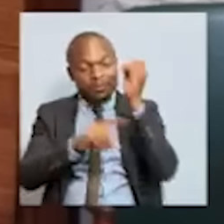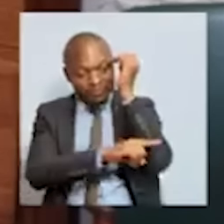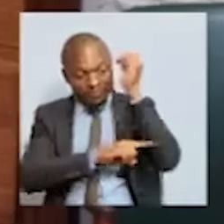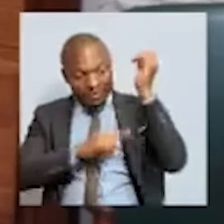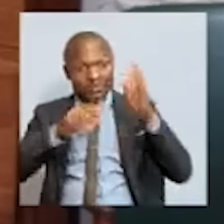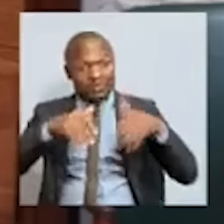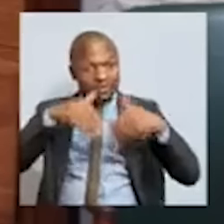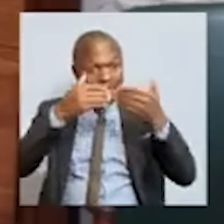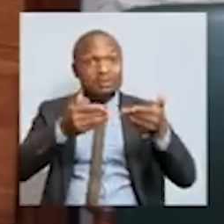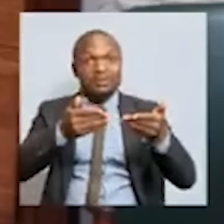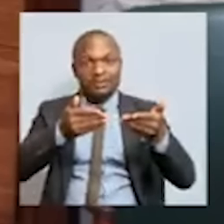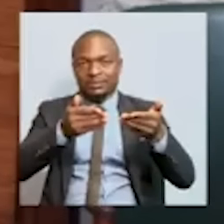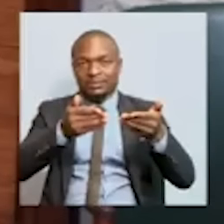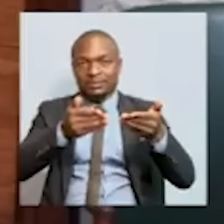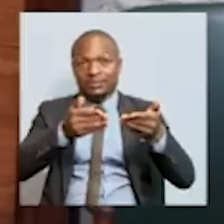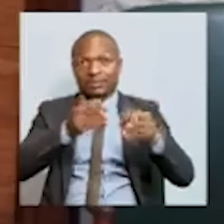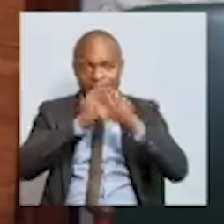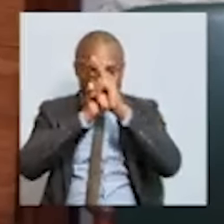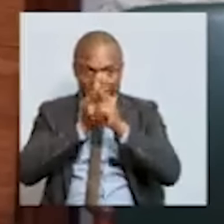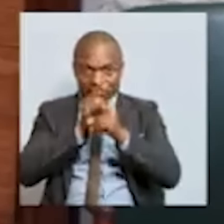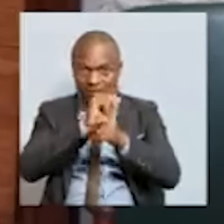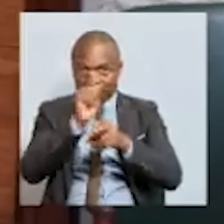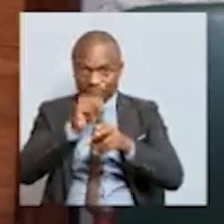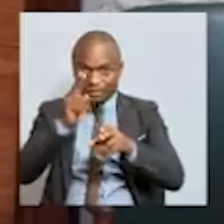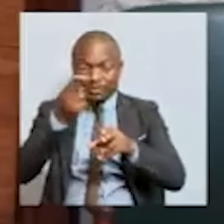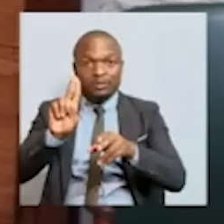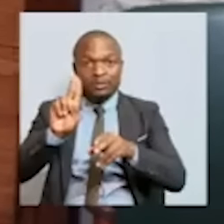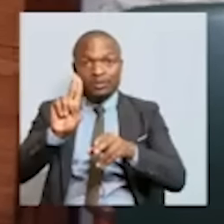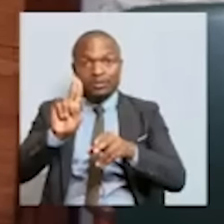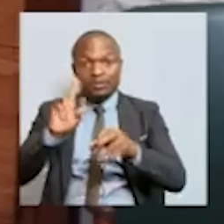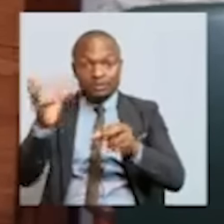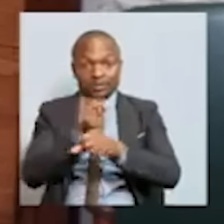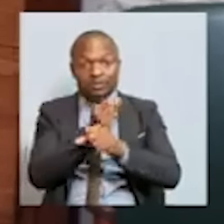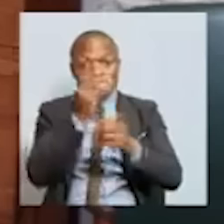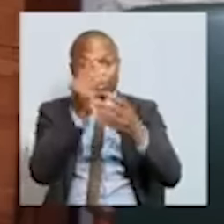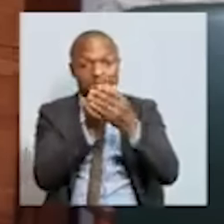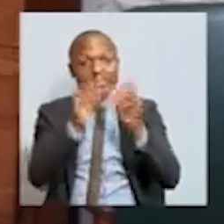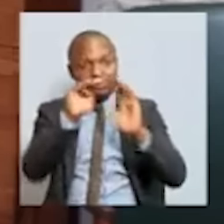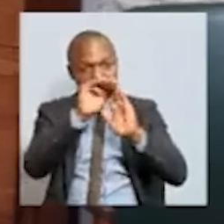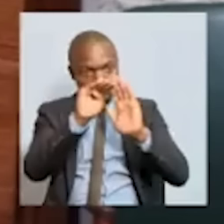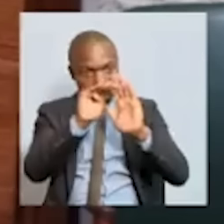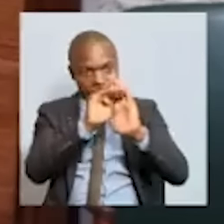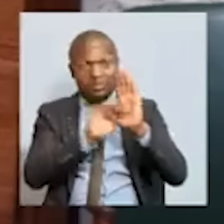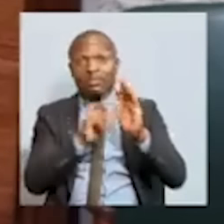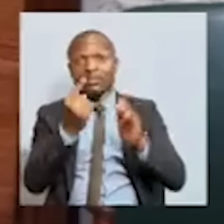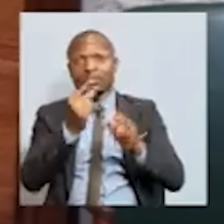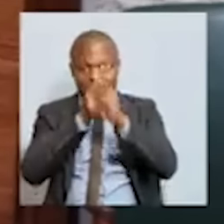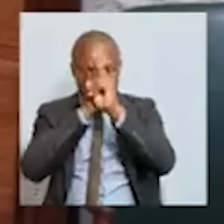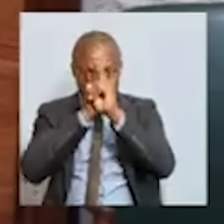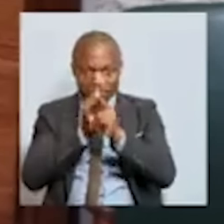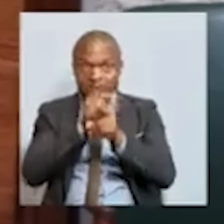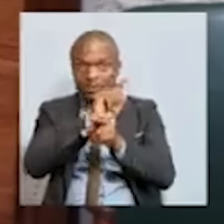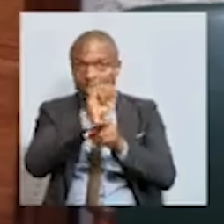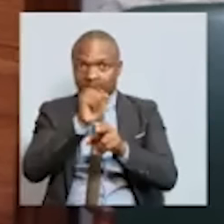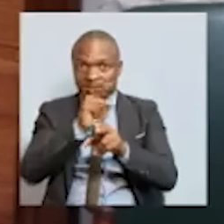MP, the committee took into consideration the following. One, Mr. Munir Zulu